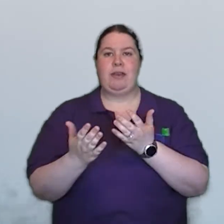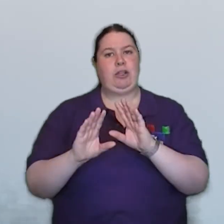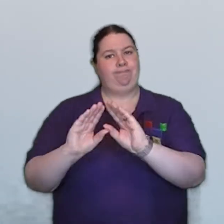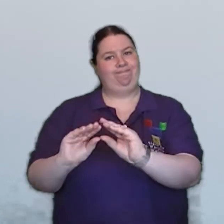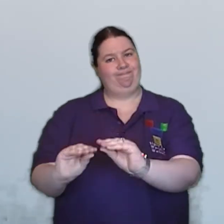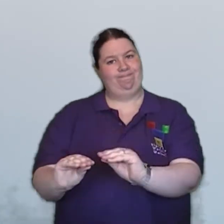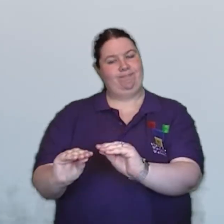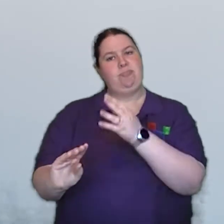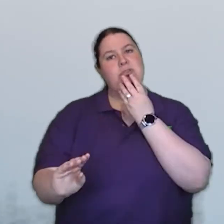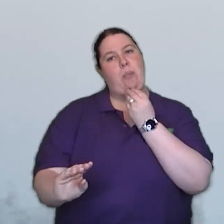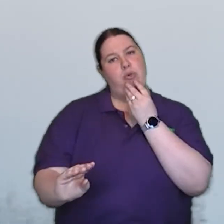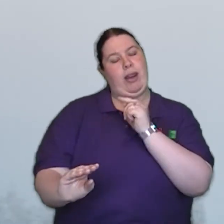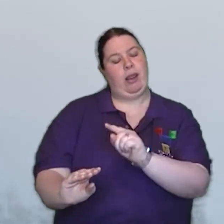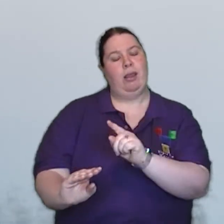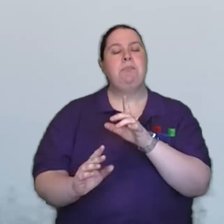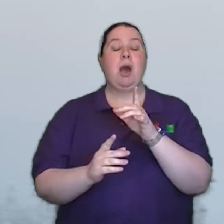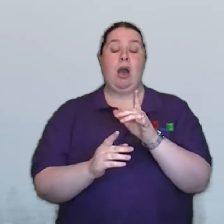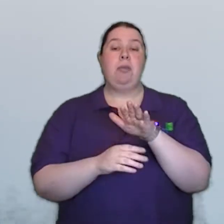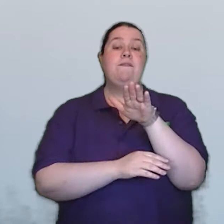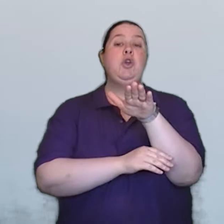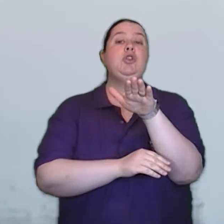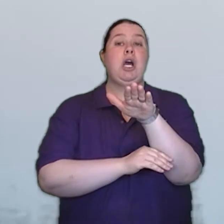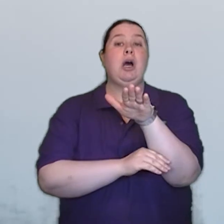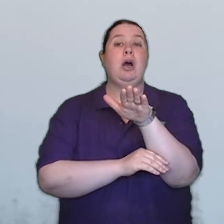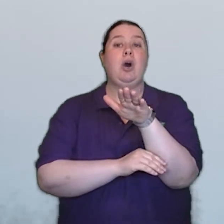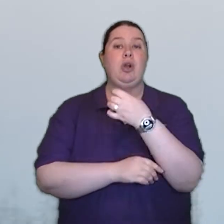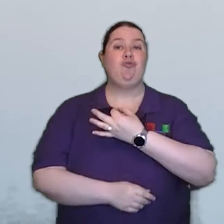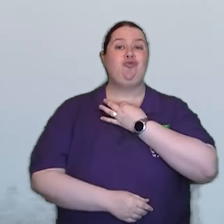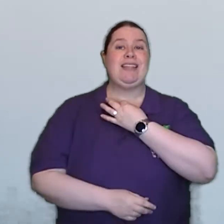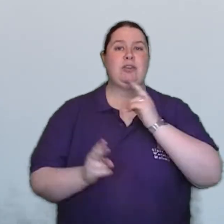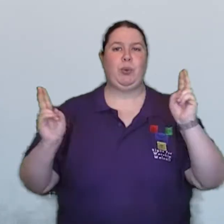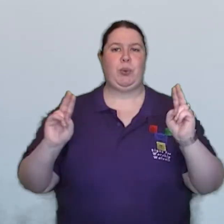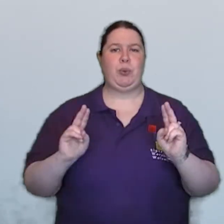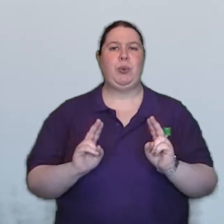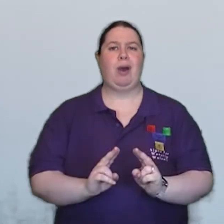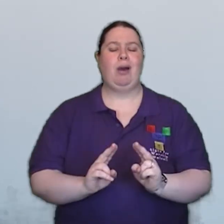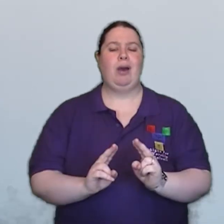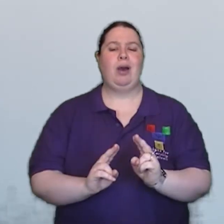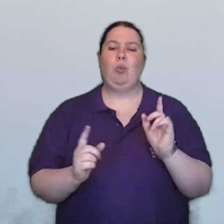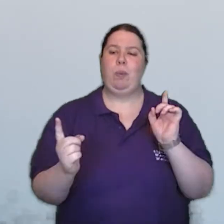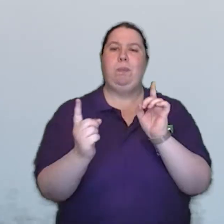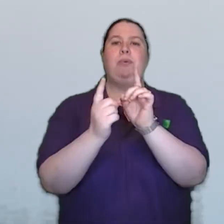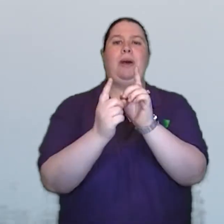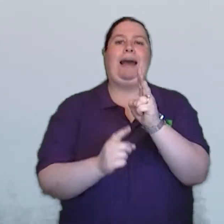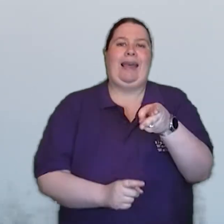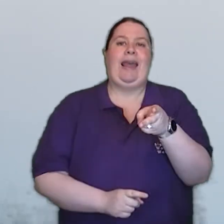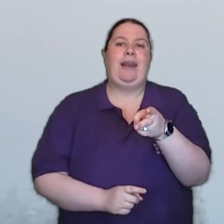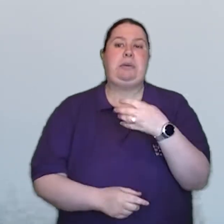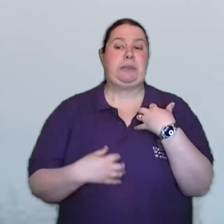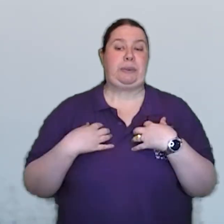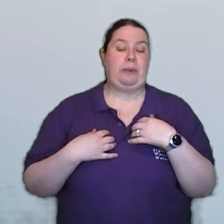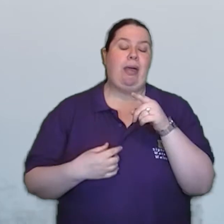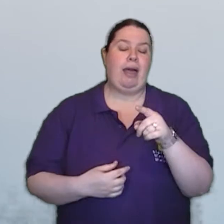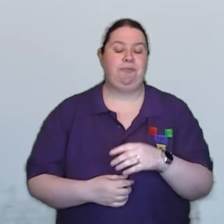time being, but we look forward to meeting together once the risk has reduced. We will keep you